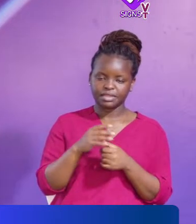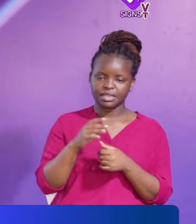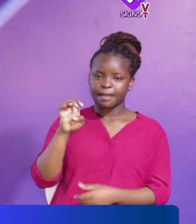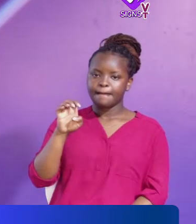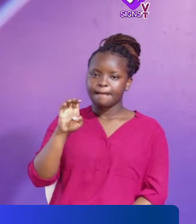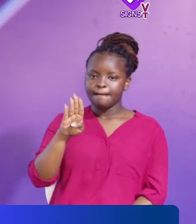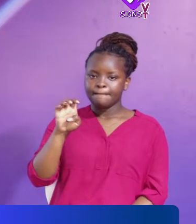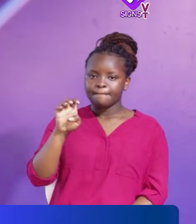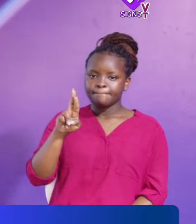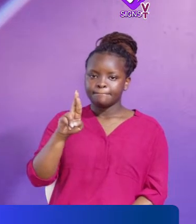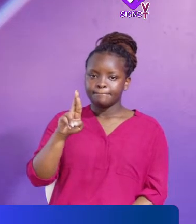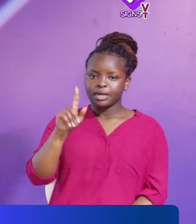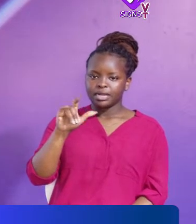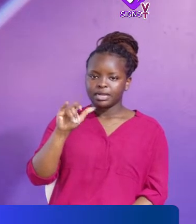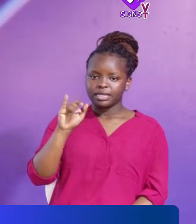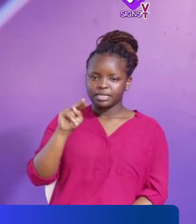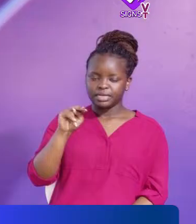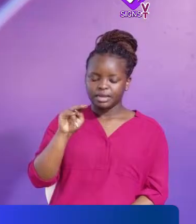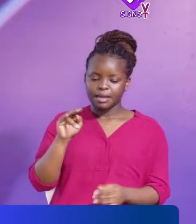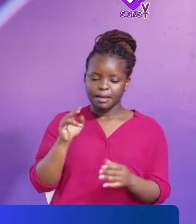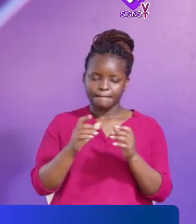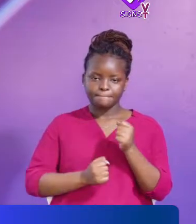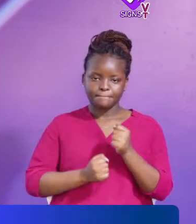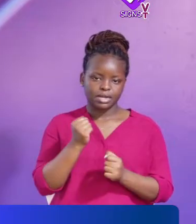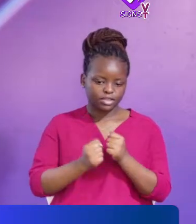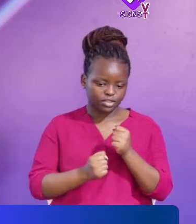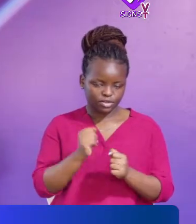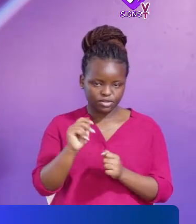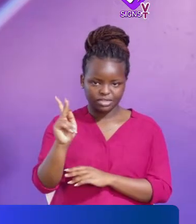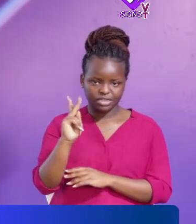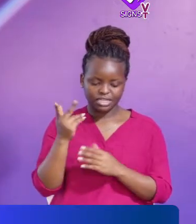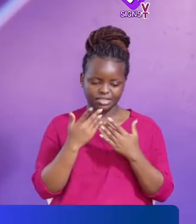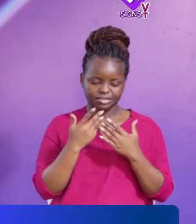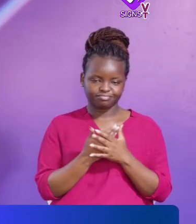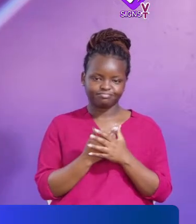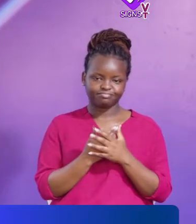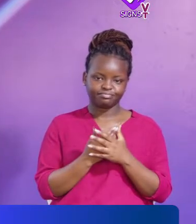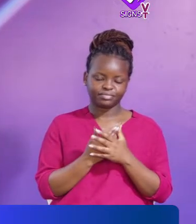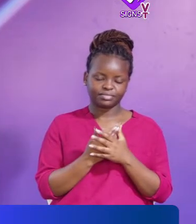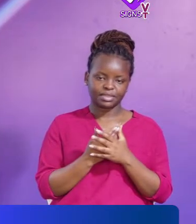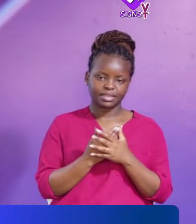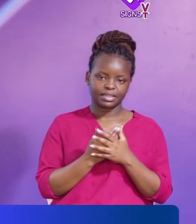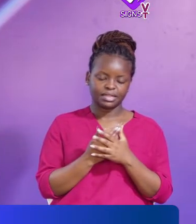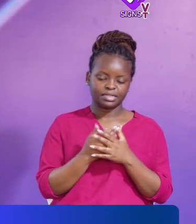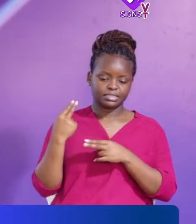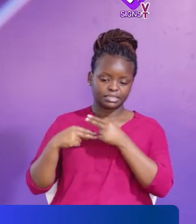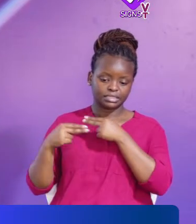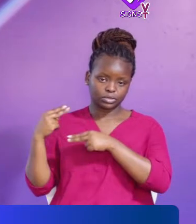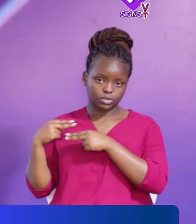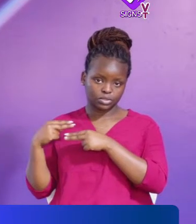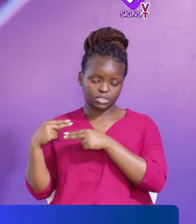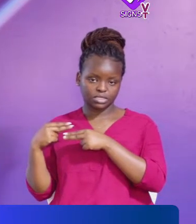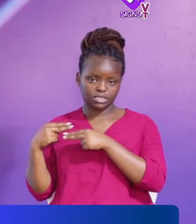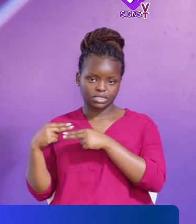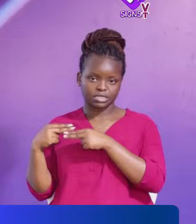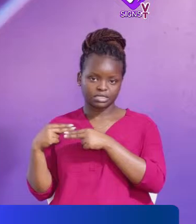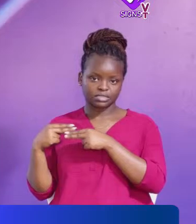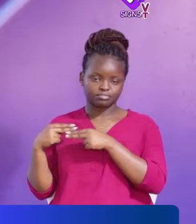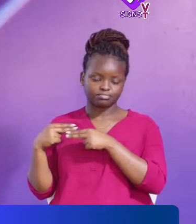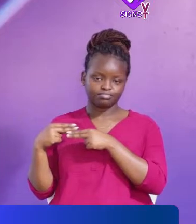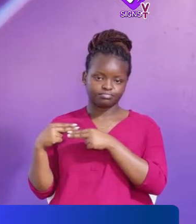Marathon. And other story here, Kenya completes interior historic gold sweep